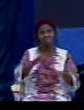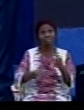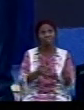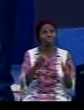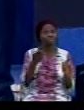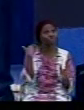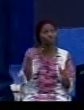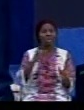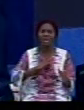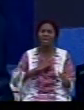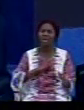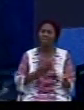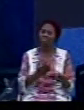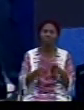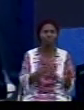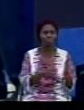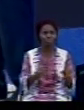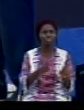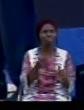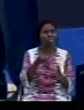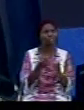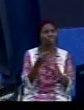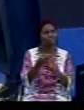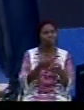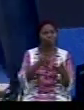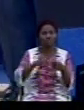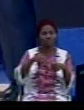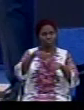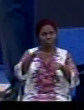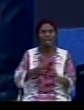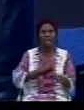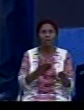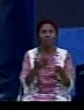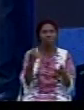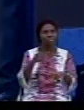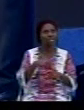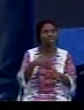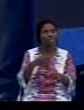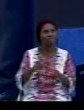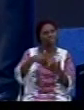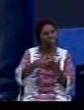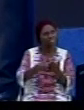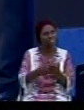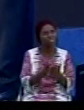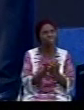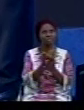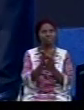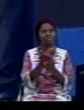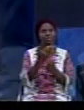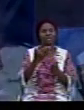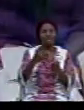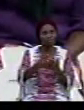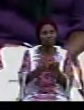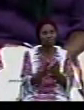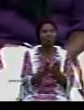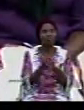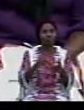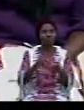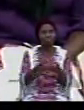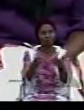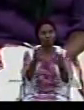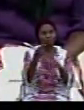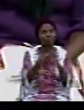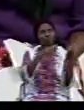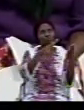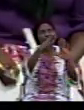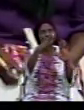do from tonight. I want the times of refreshing to come from the presence of the Lord upon